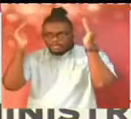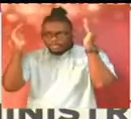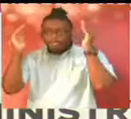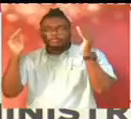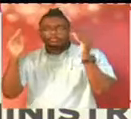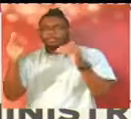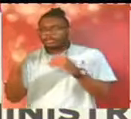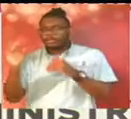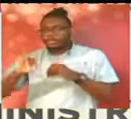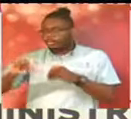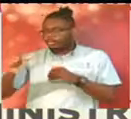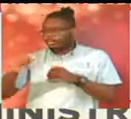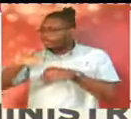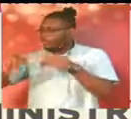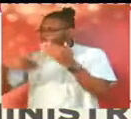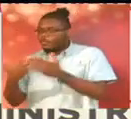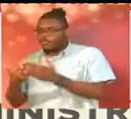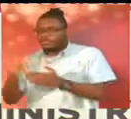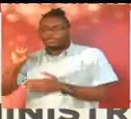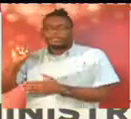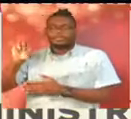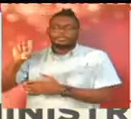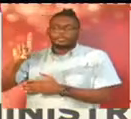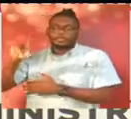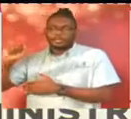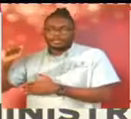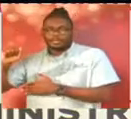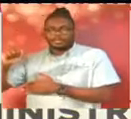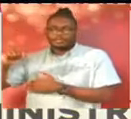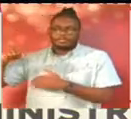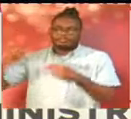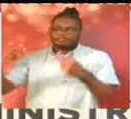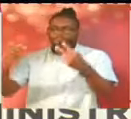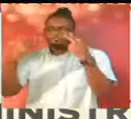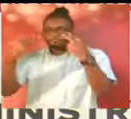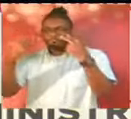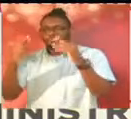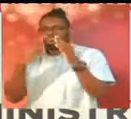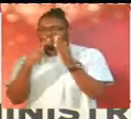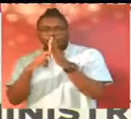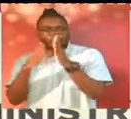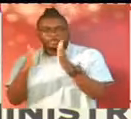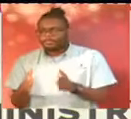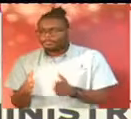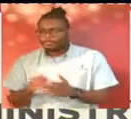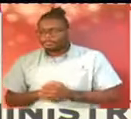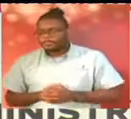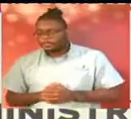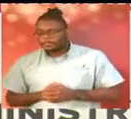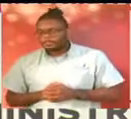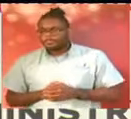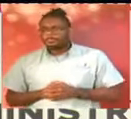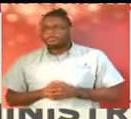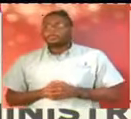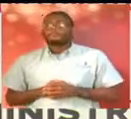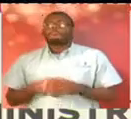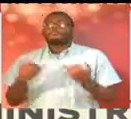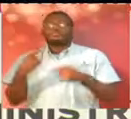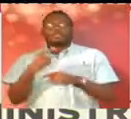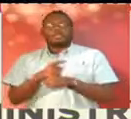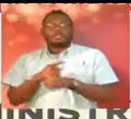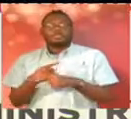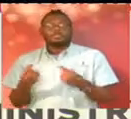of the media, and members of the viewing and listening public. Today, I'll be talking to you about